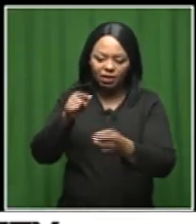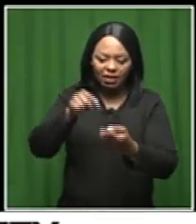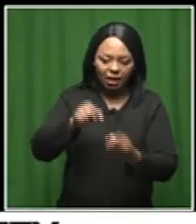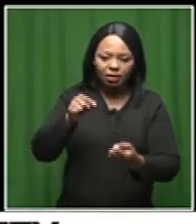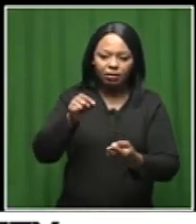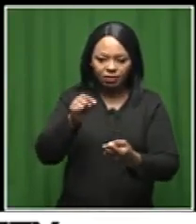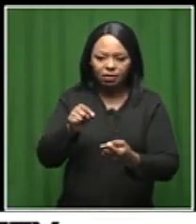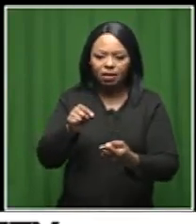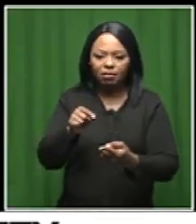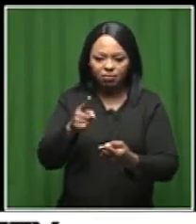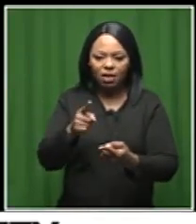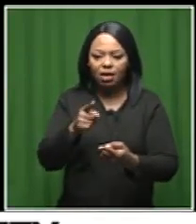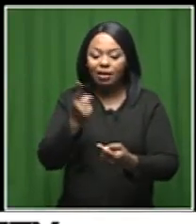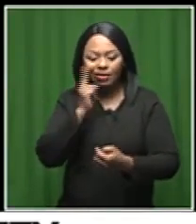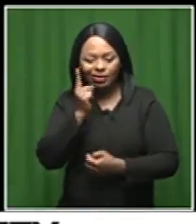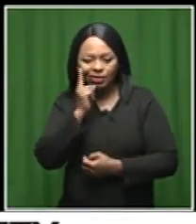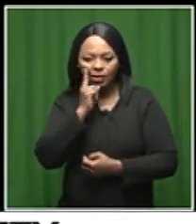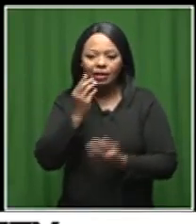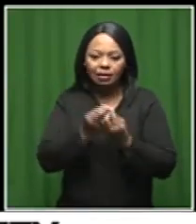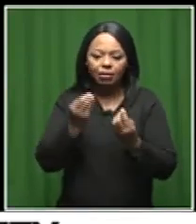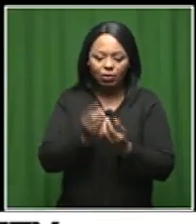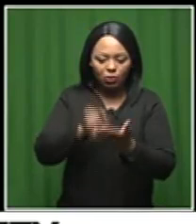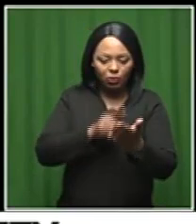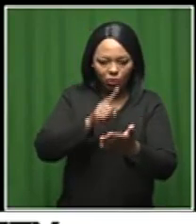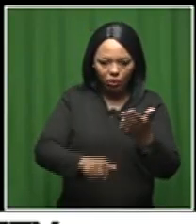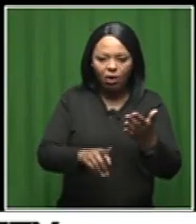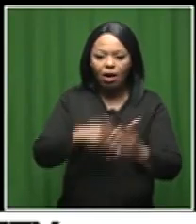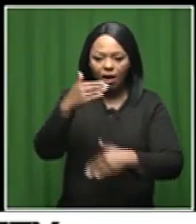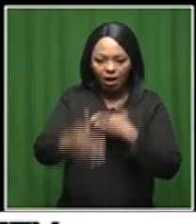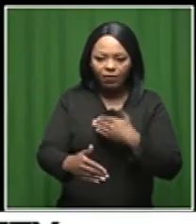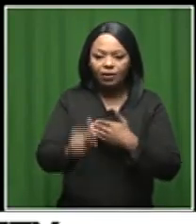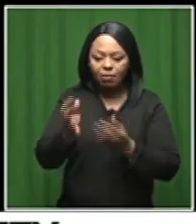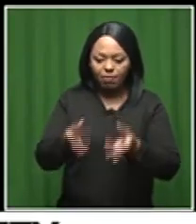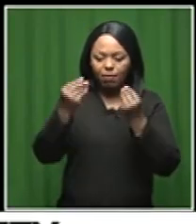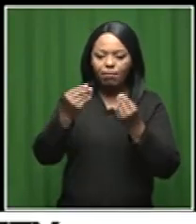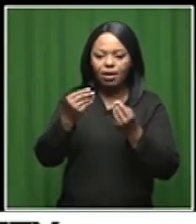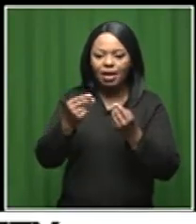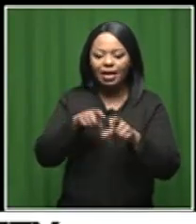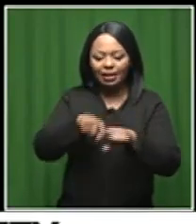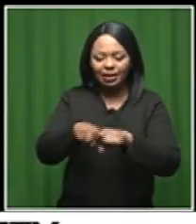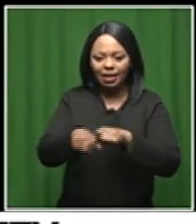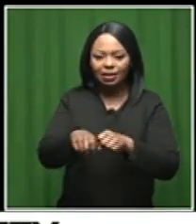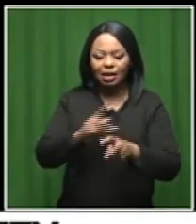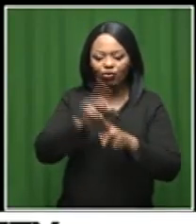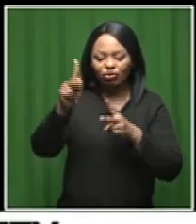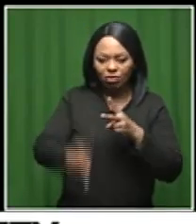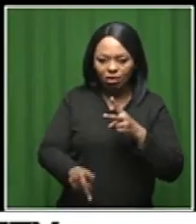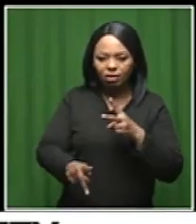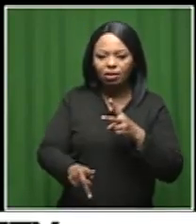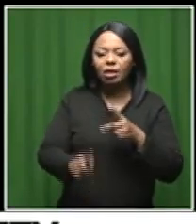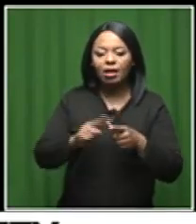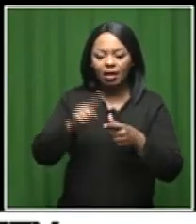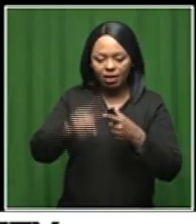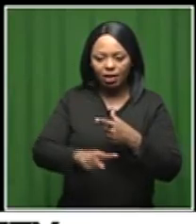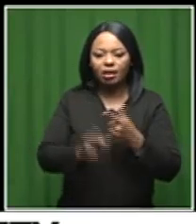wrong. And indeed, follow it up afterwards with more specialized testing, which will lead to a